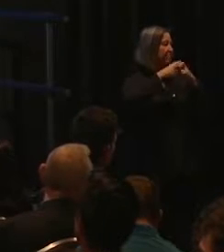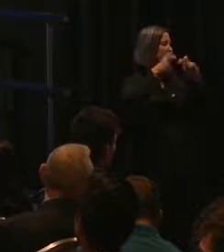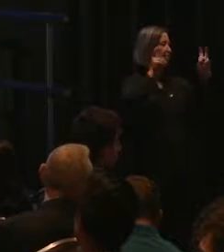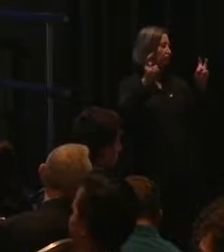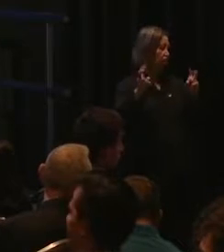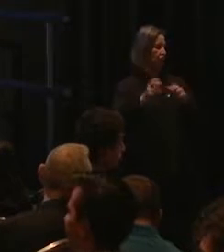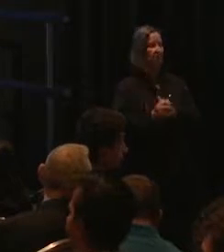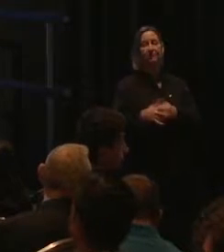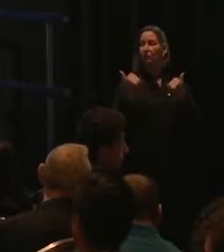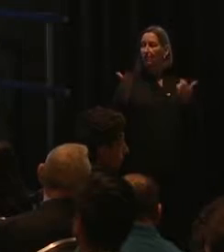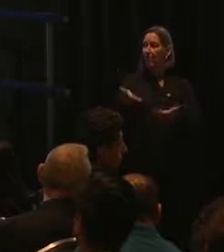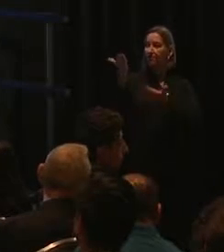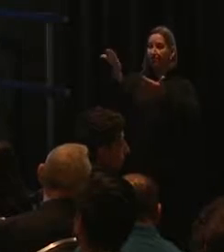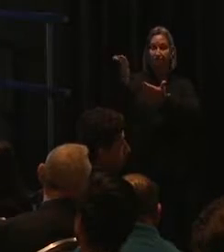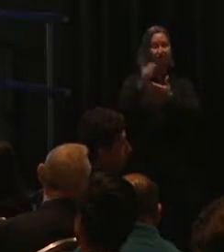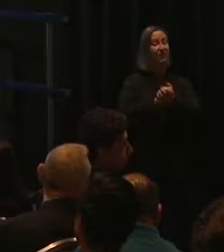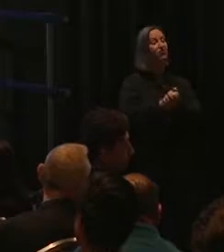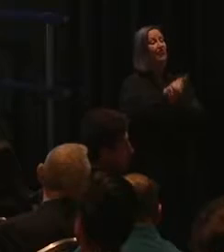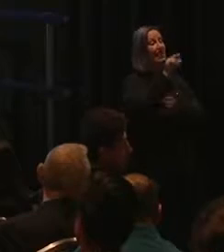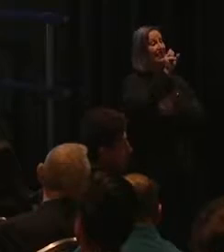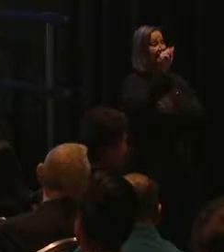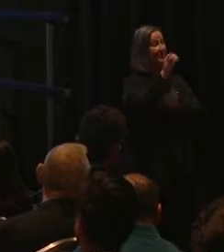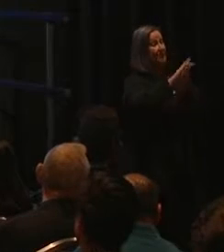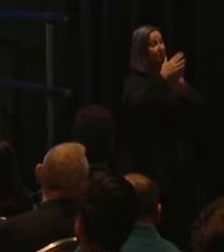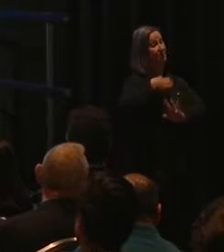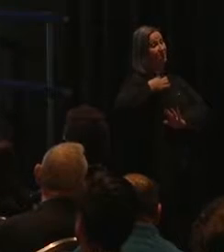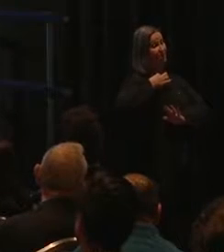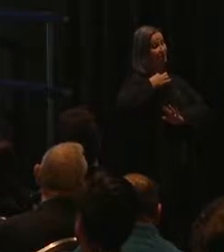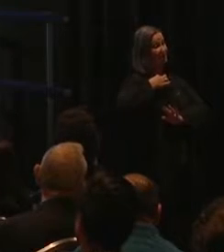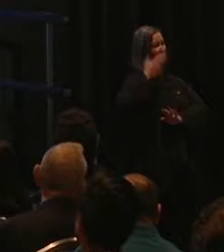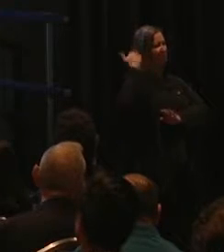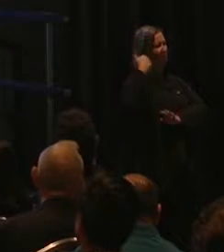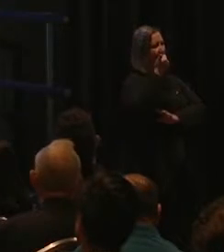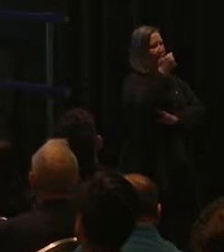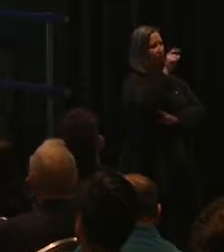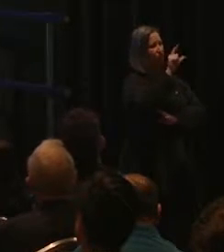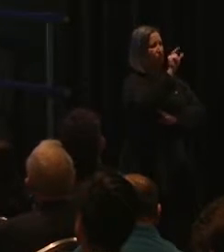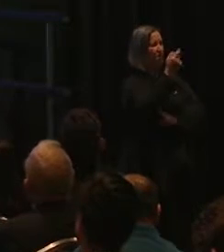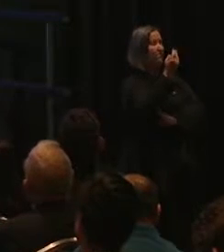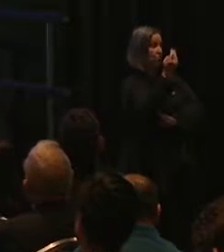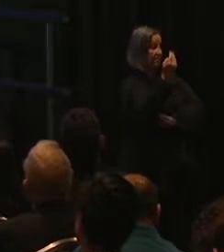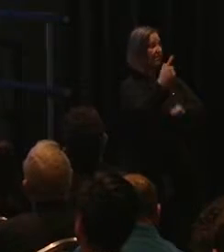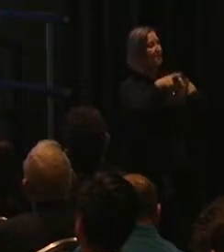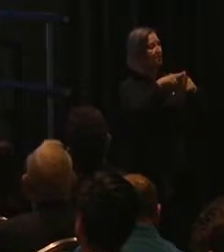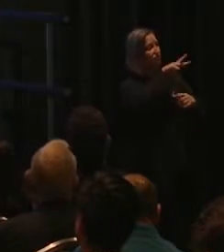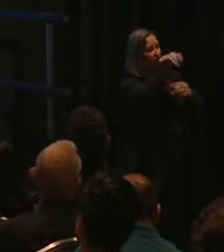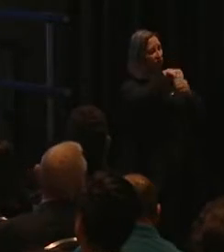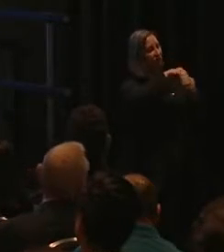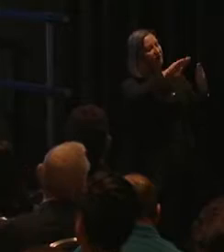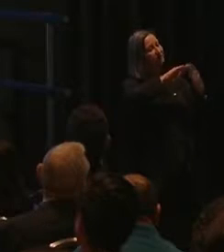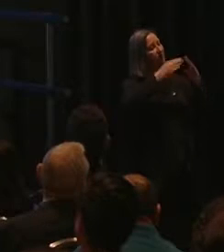up next to the SAC campus in 2014, Lisa became a volunteer, which then inspired her to participate in community beautification